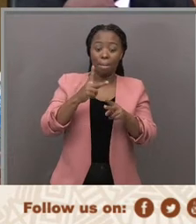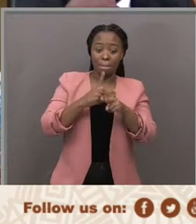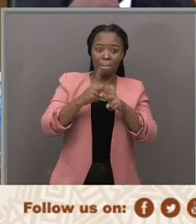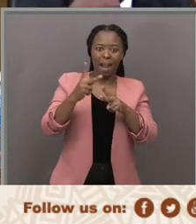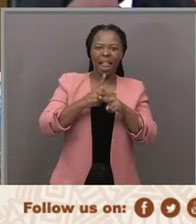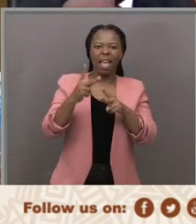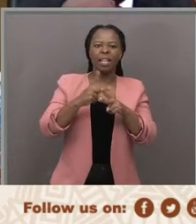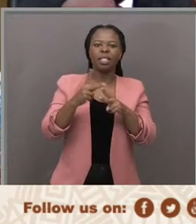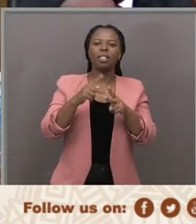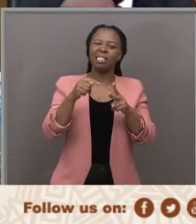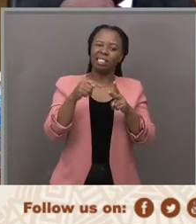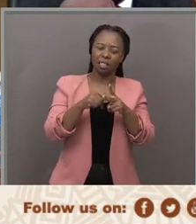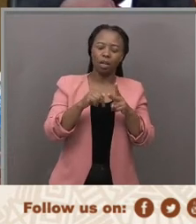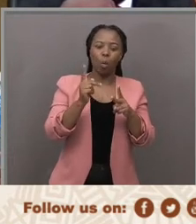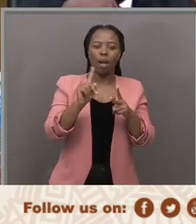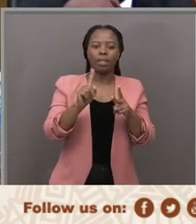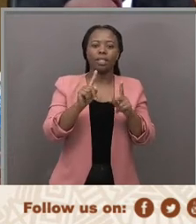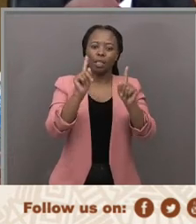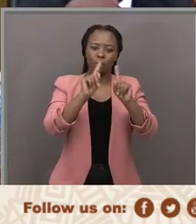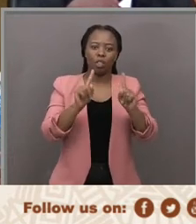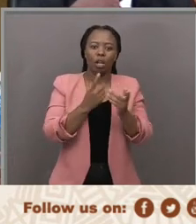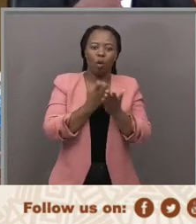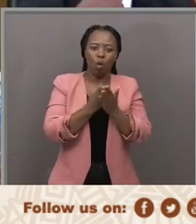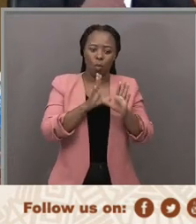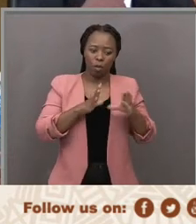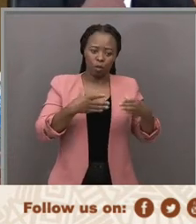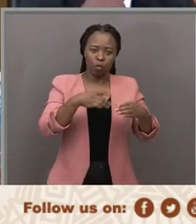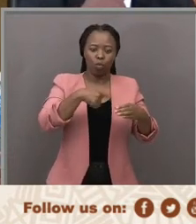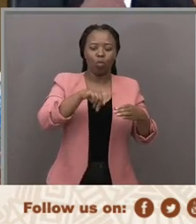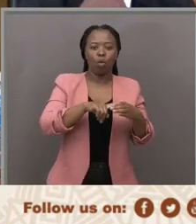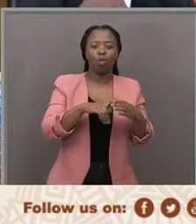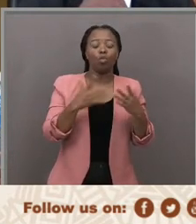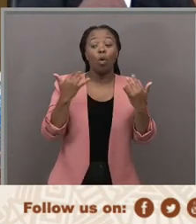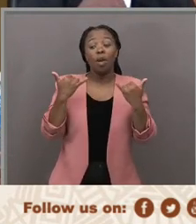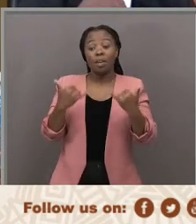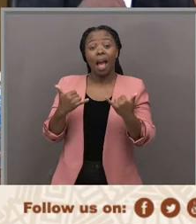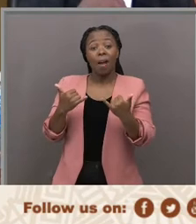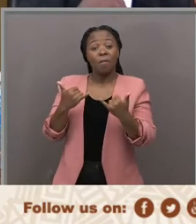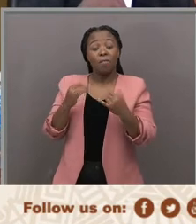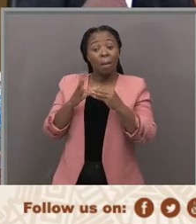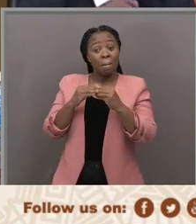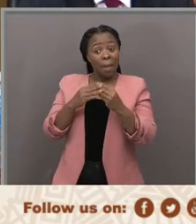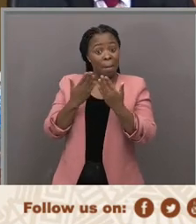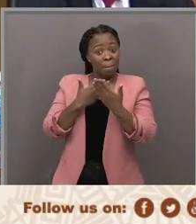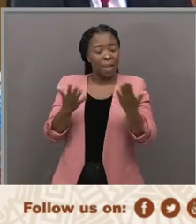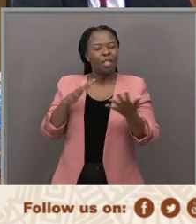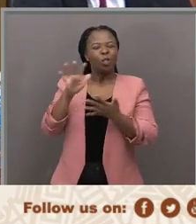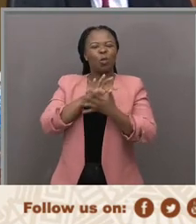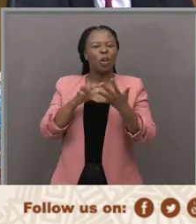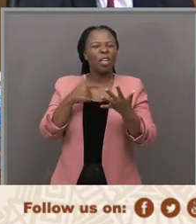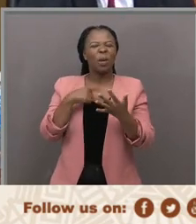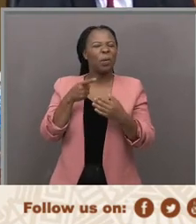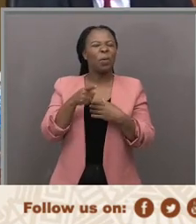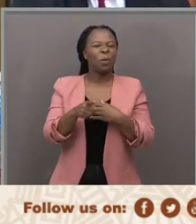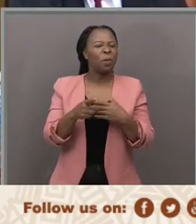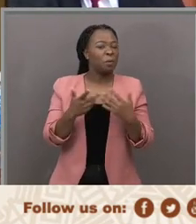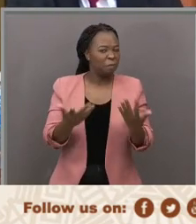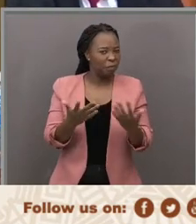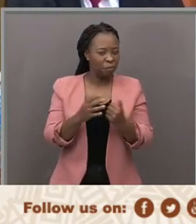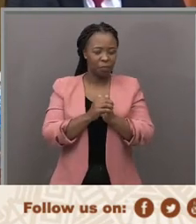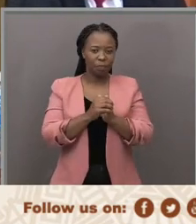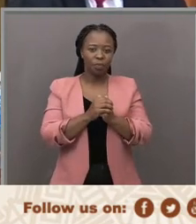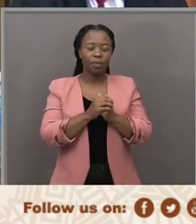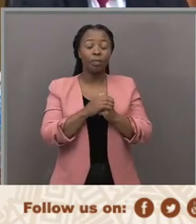special economic zone. So what is our story, honorable members? Progress. The things we